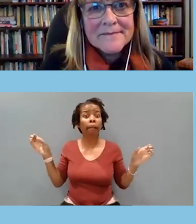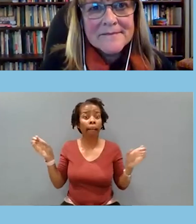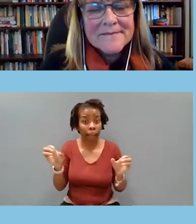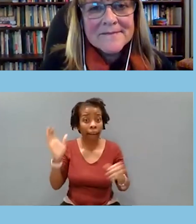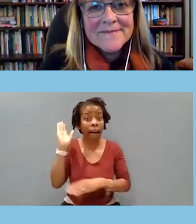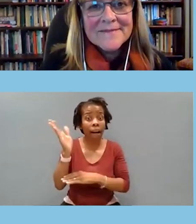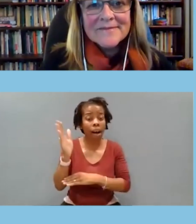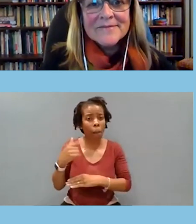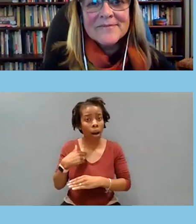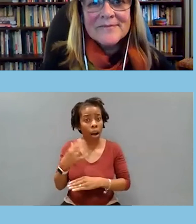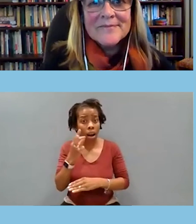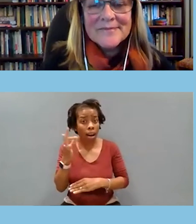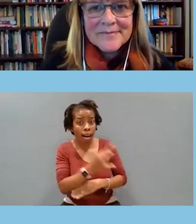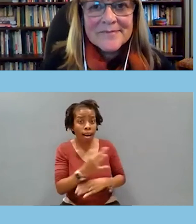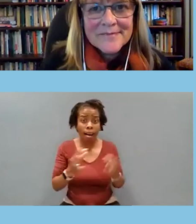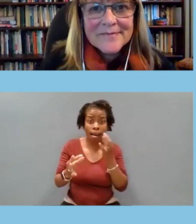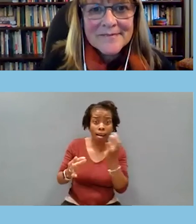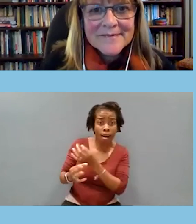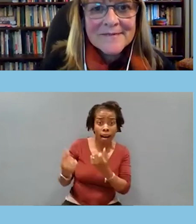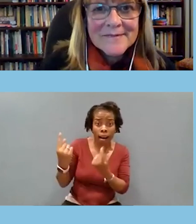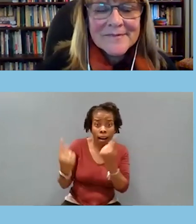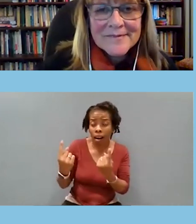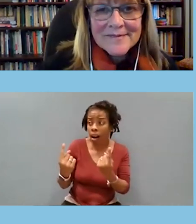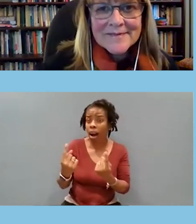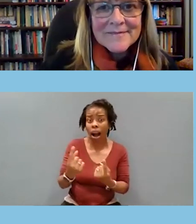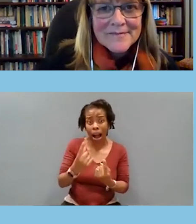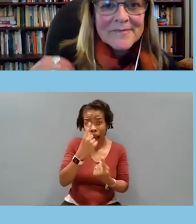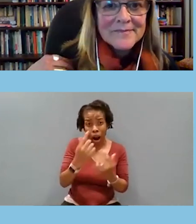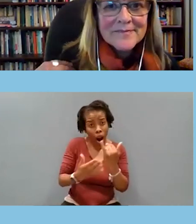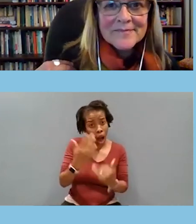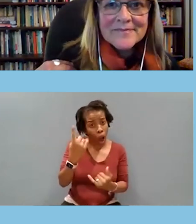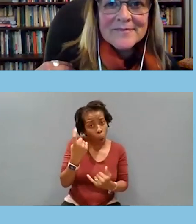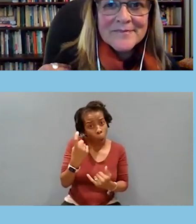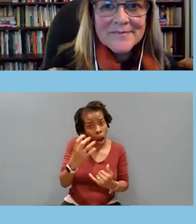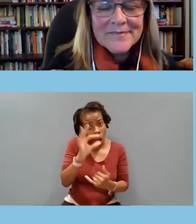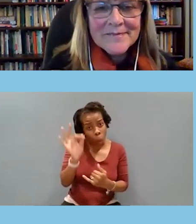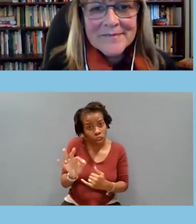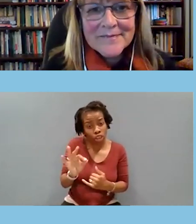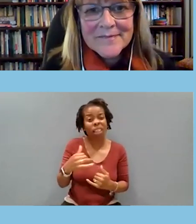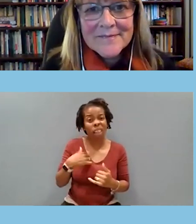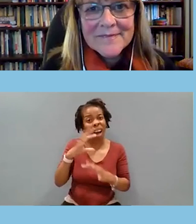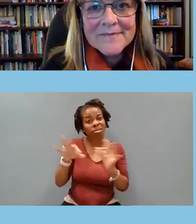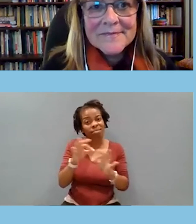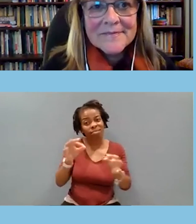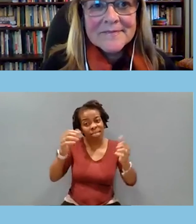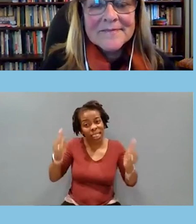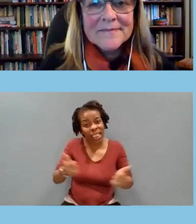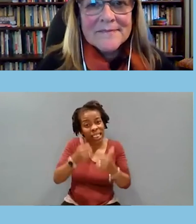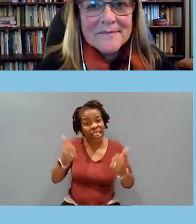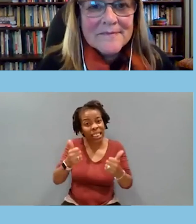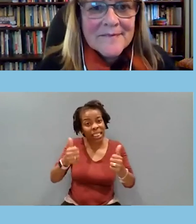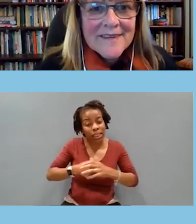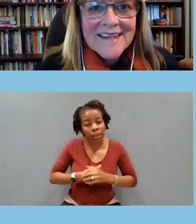ask each other a question. So if either of you has a question, maybe we could ask that last question and then we'll wrap up and say